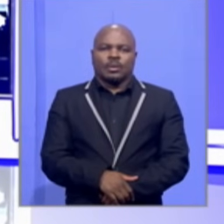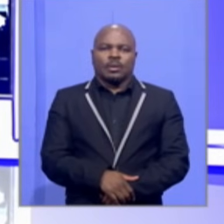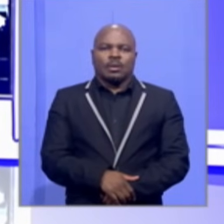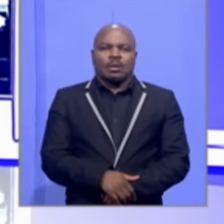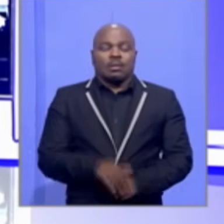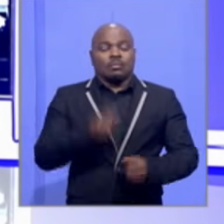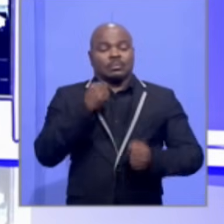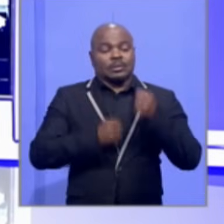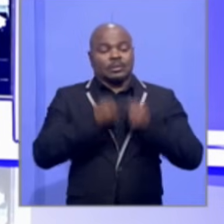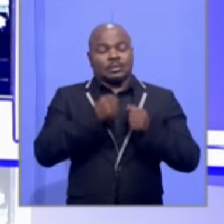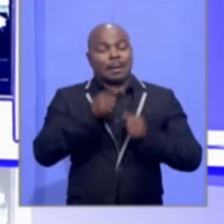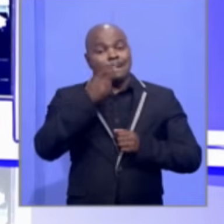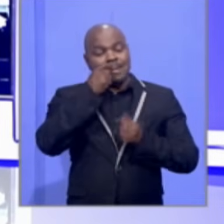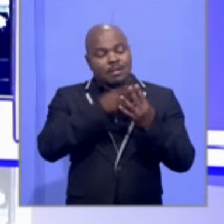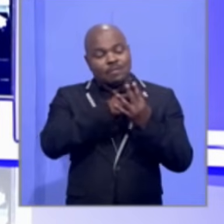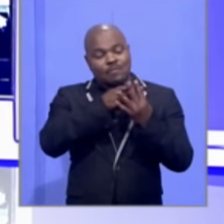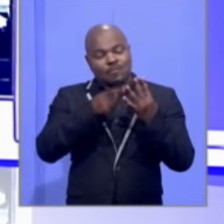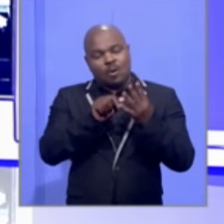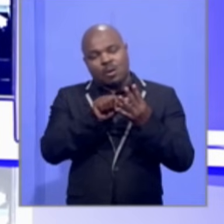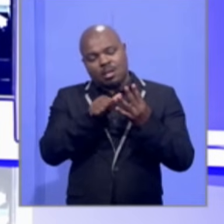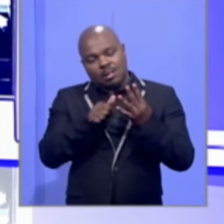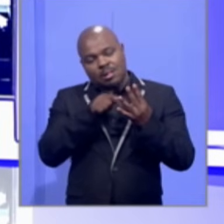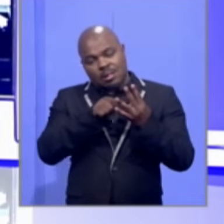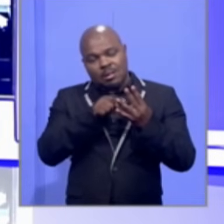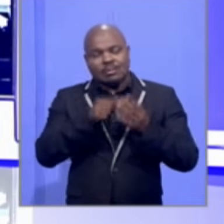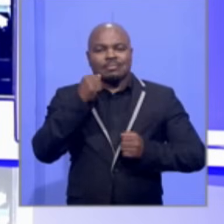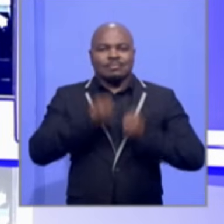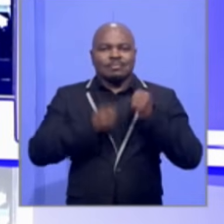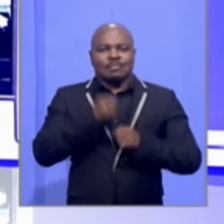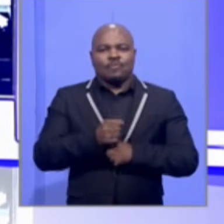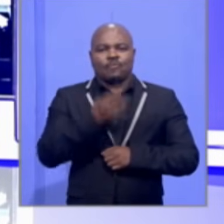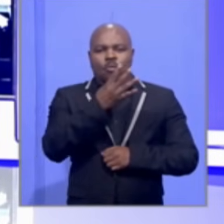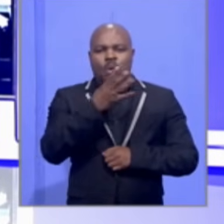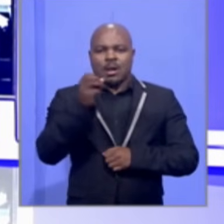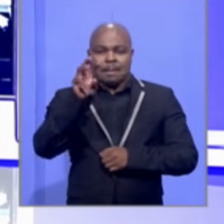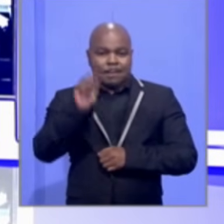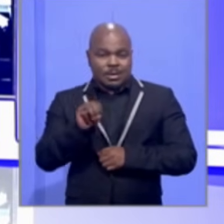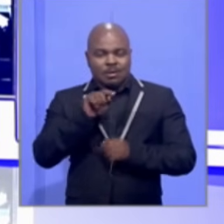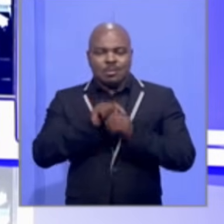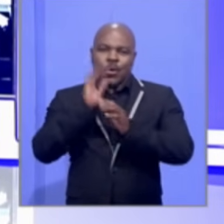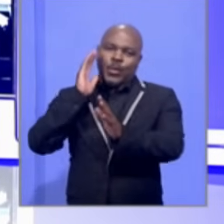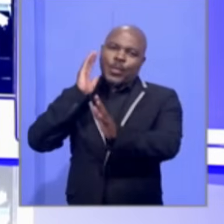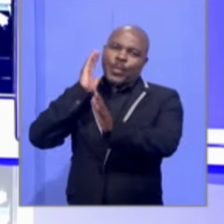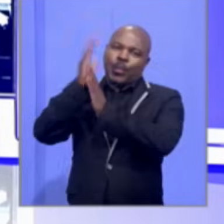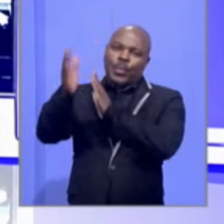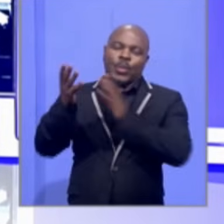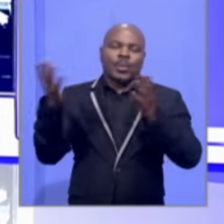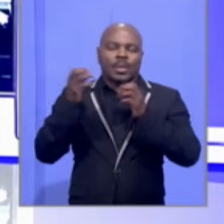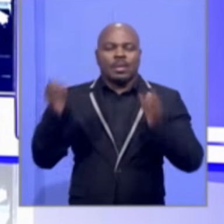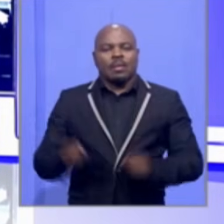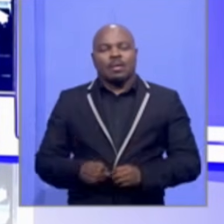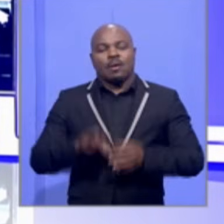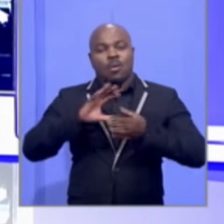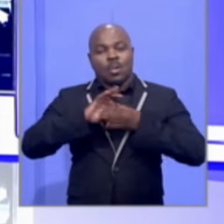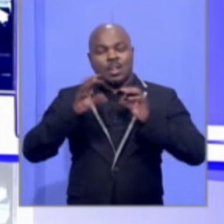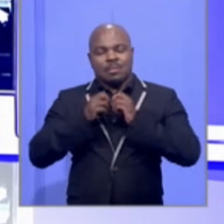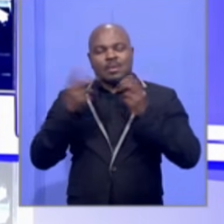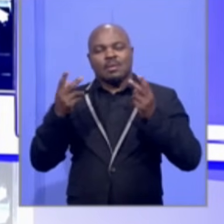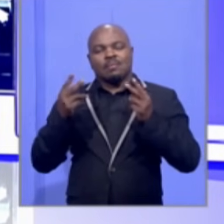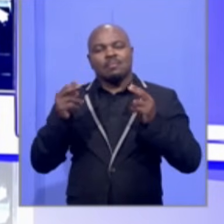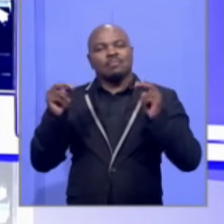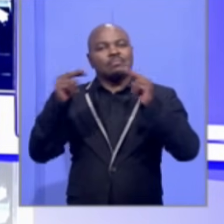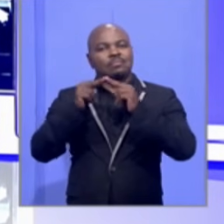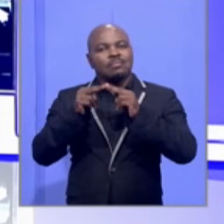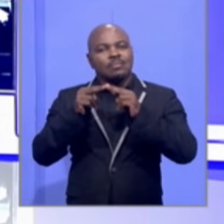Sehlopha sa diatletiki sa banna ba bane sa Afrika Borwa sa lebelo la dimitara tse 400 se phunyeleditse ho ya dipapading tsa di-Olimpiki Paris lebelong